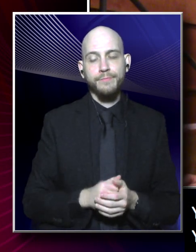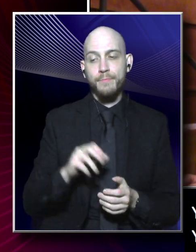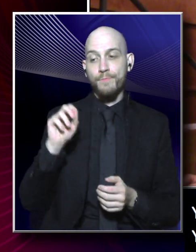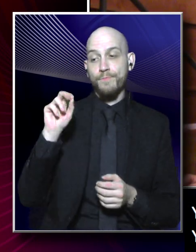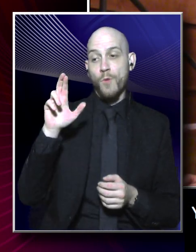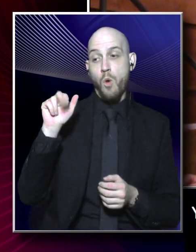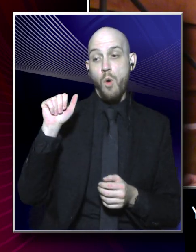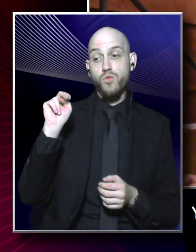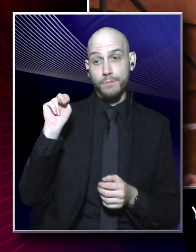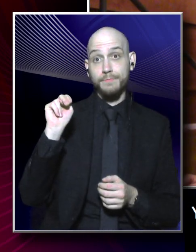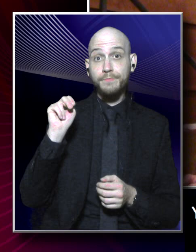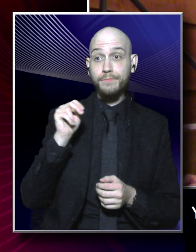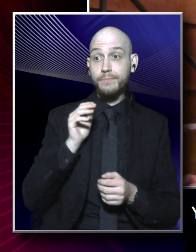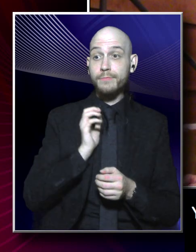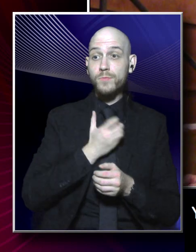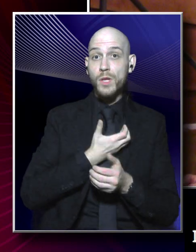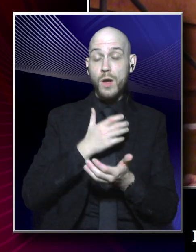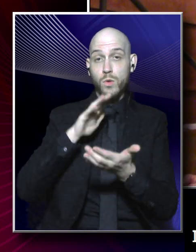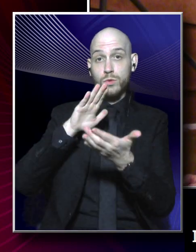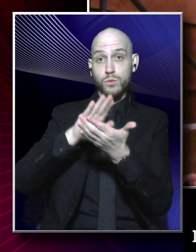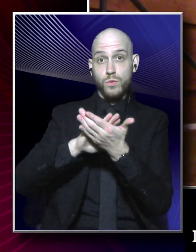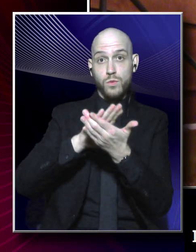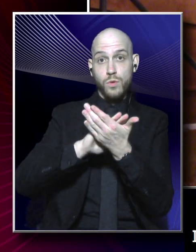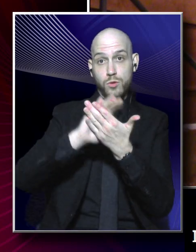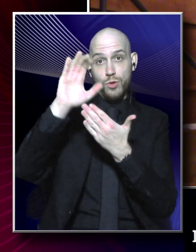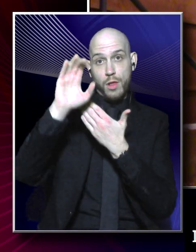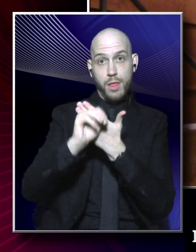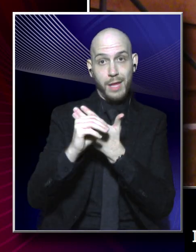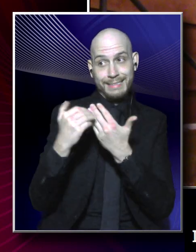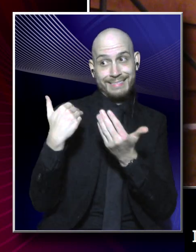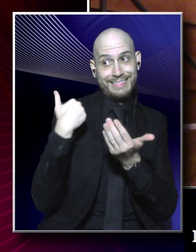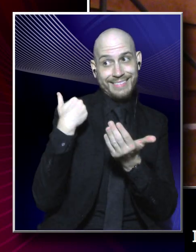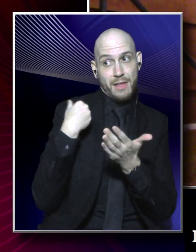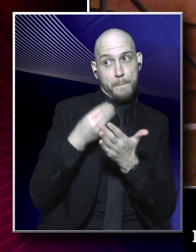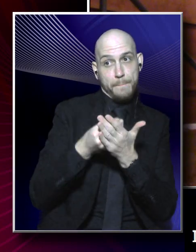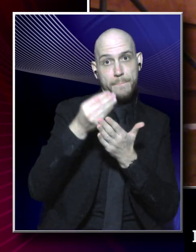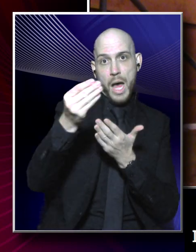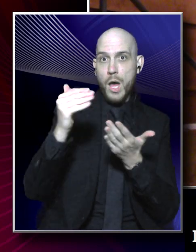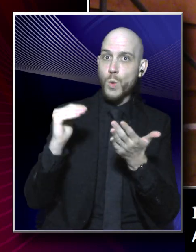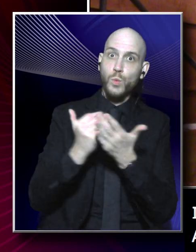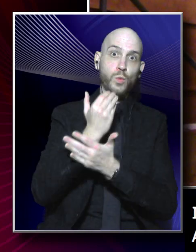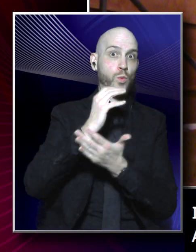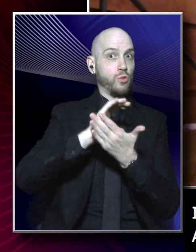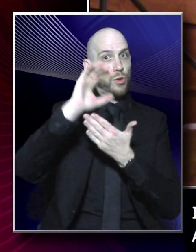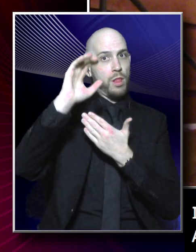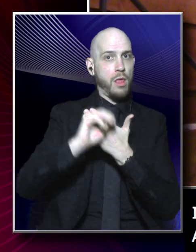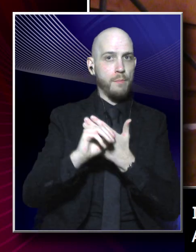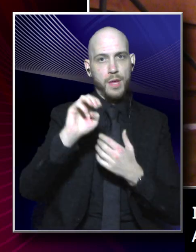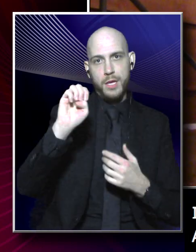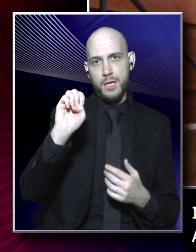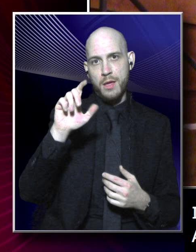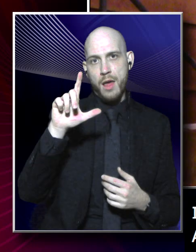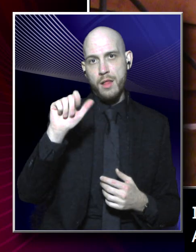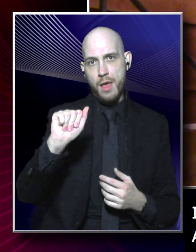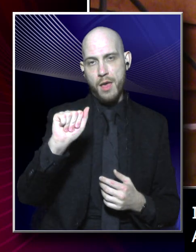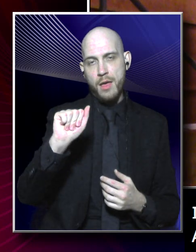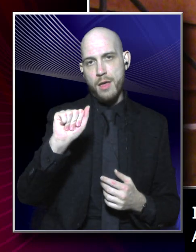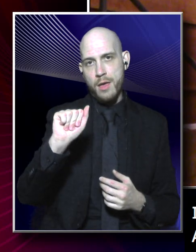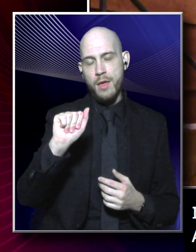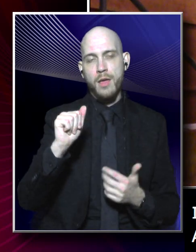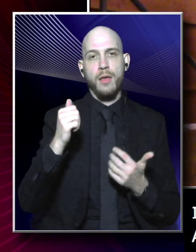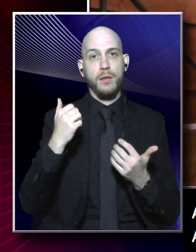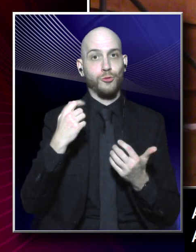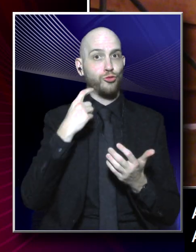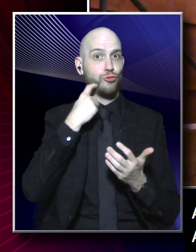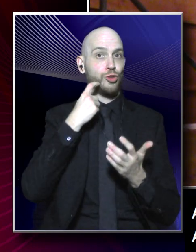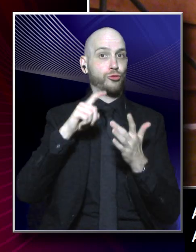focused on an English language arts curriculum, which was purchased over the summer and is being implemented this year. We currently are putting